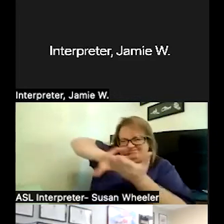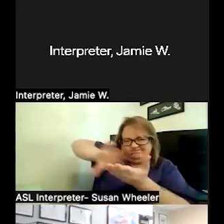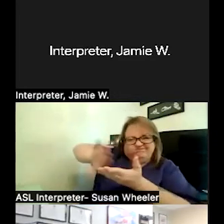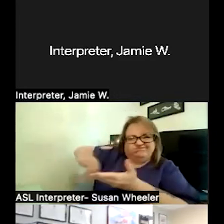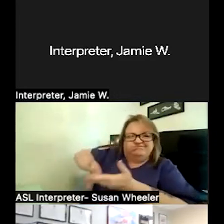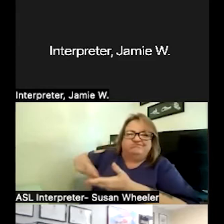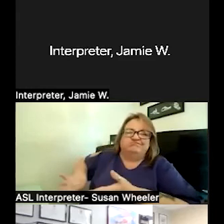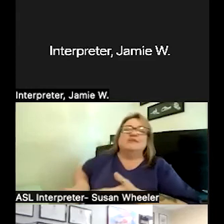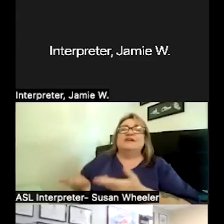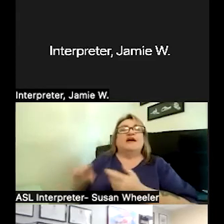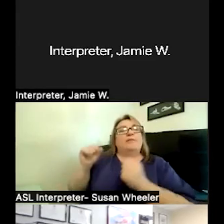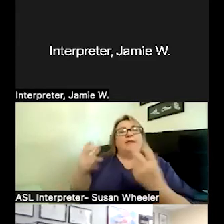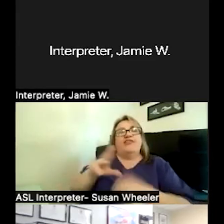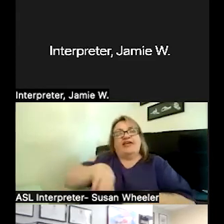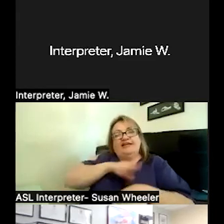to Catholicism.